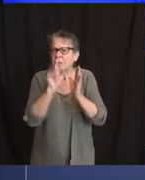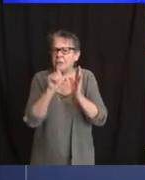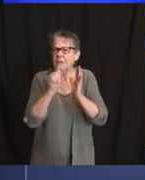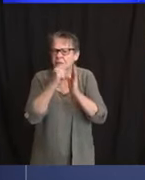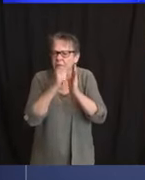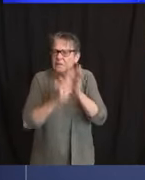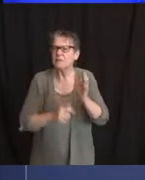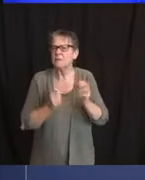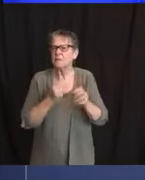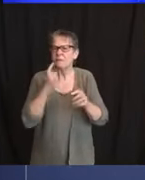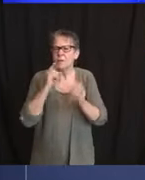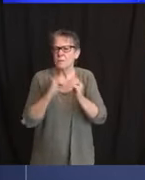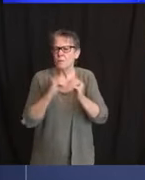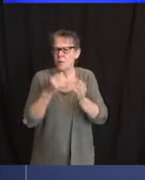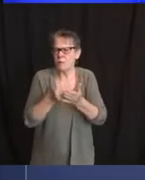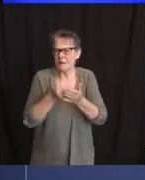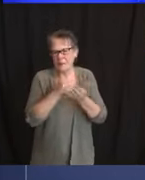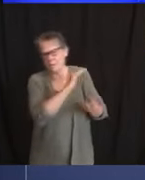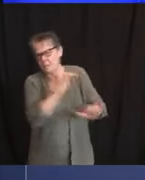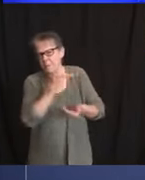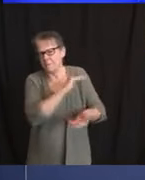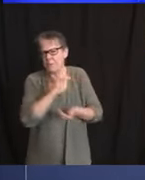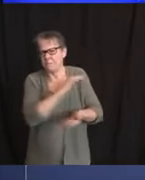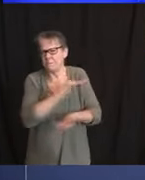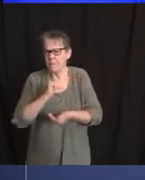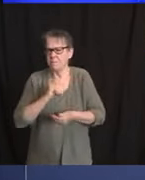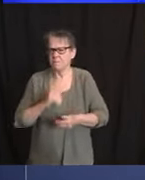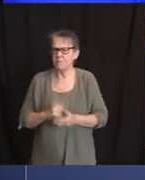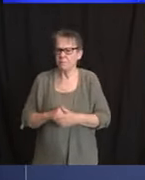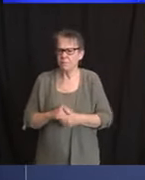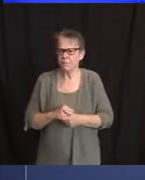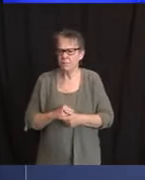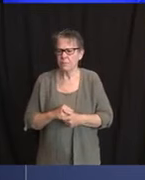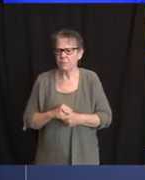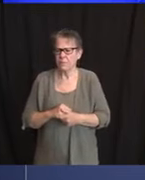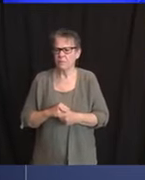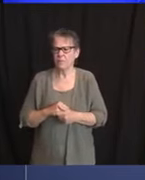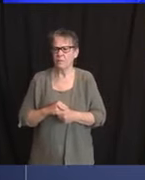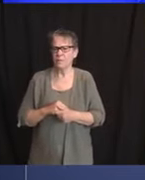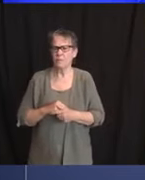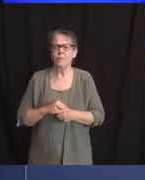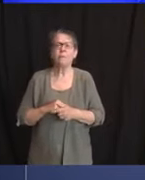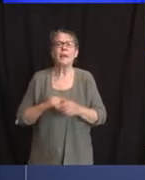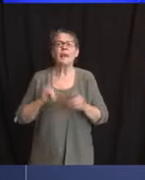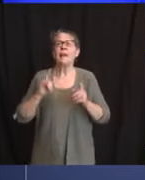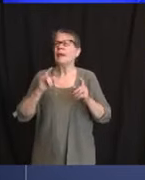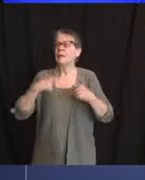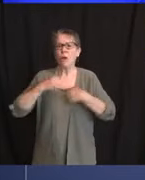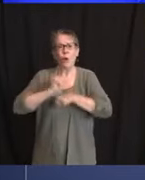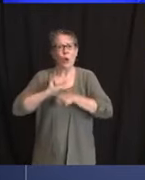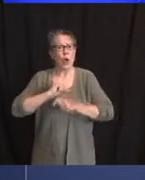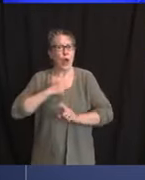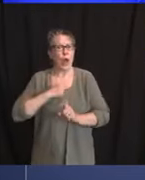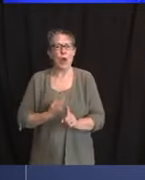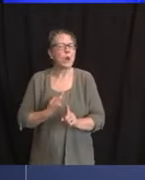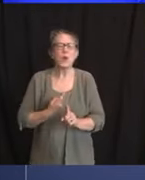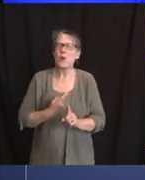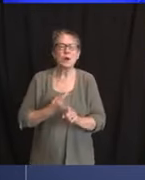COVID-19, New Jersey can't do it alone. A national emergency requires